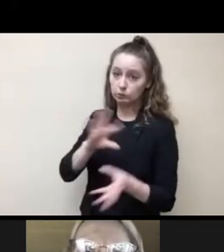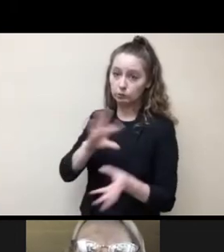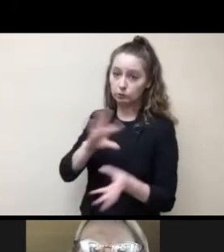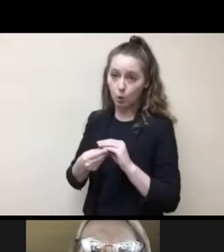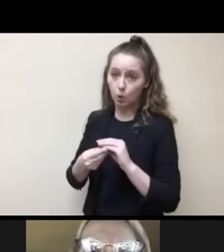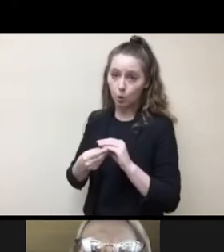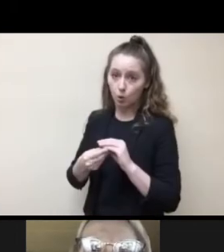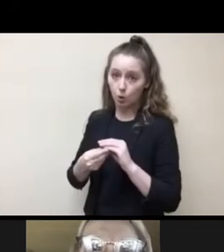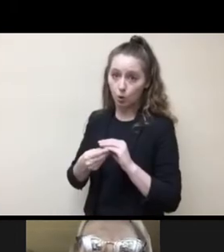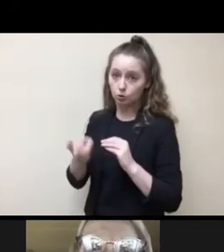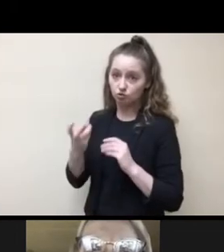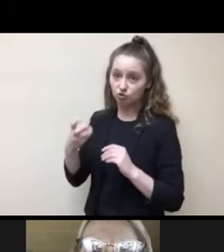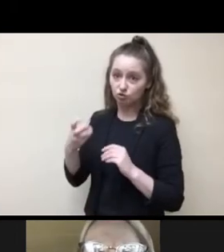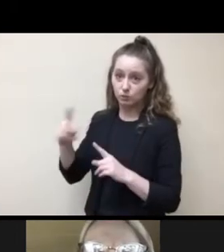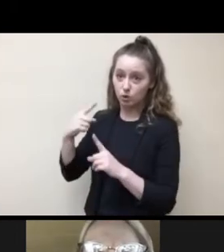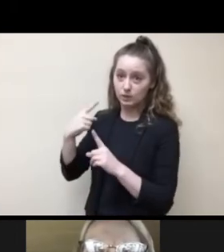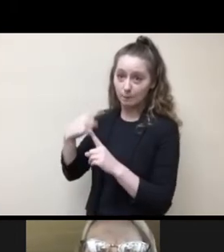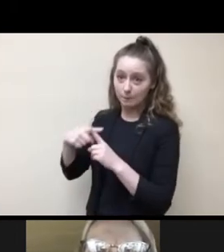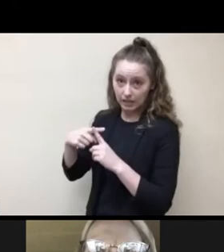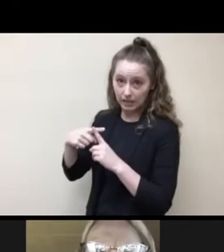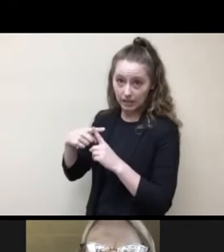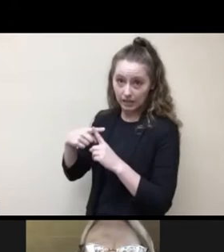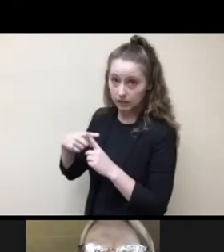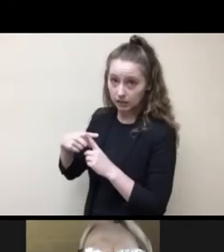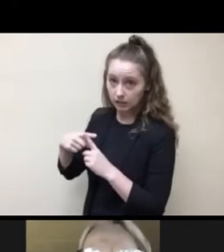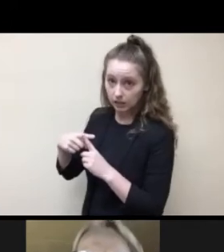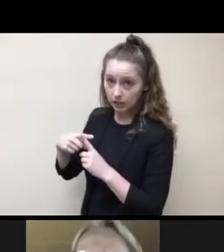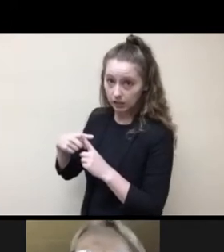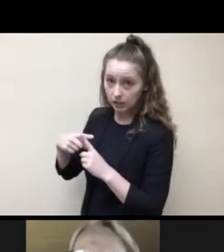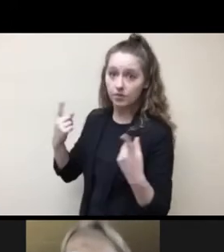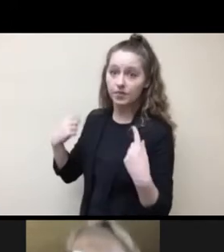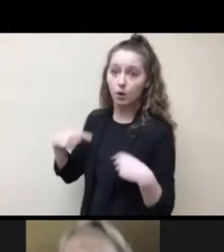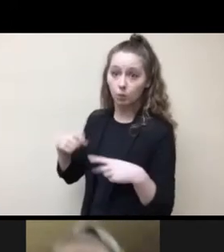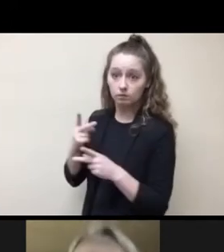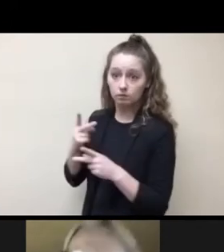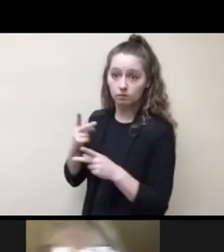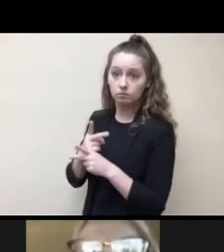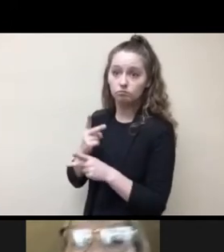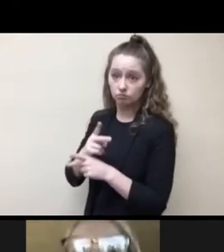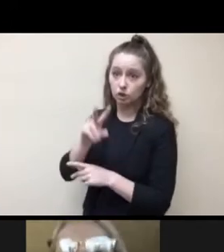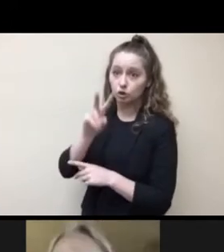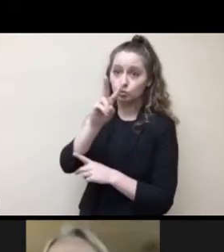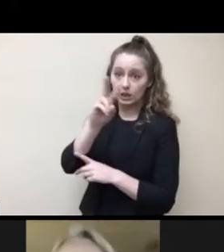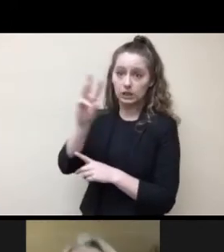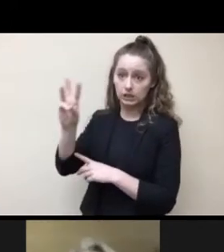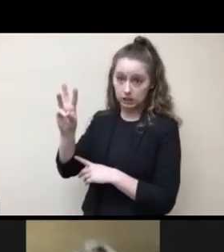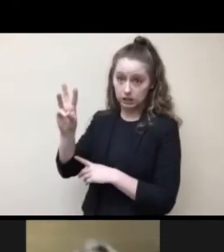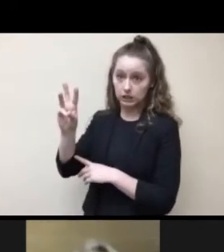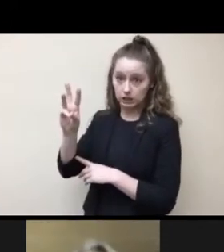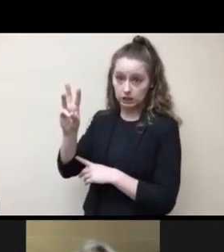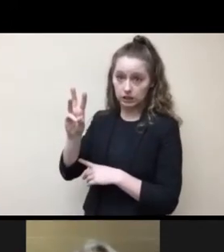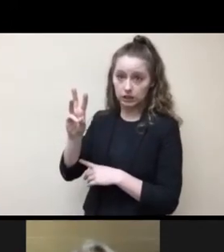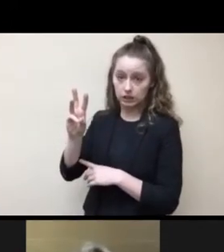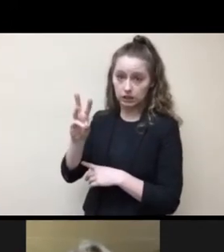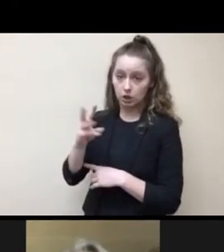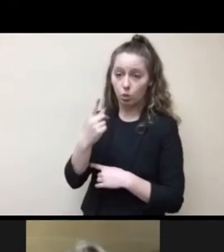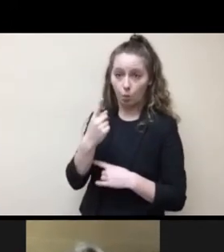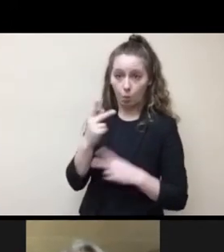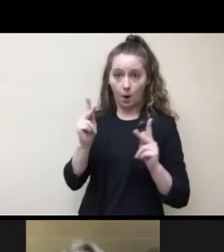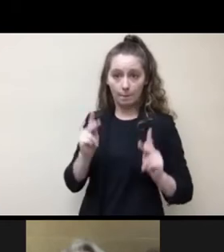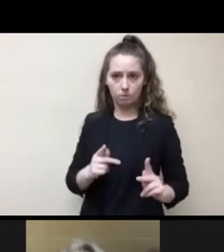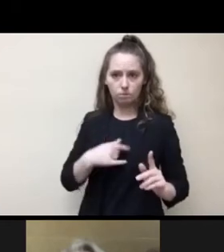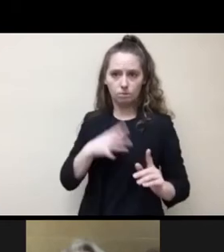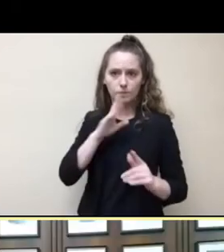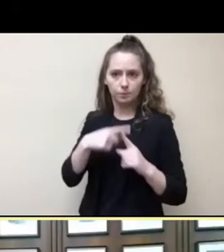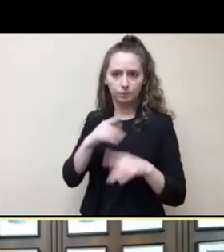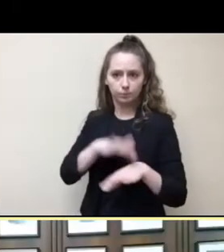of transports positive that we've taken care of is 26. The one individual I spoke of Monday that was awaiting